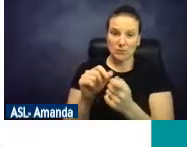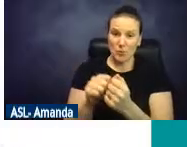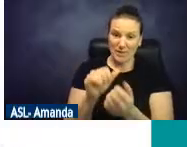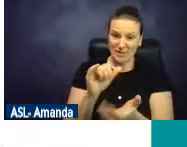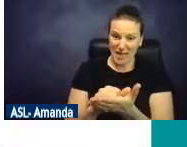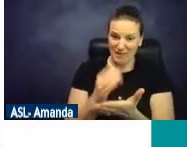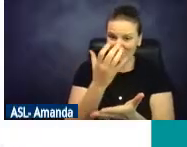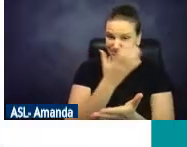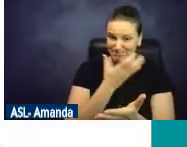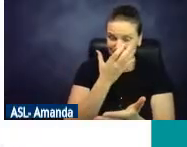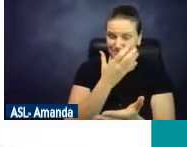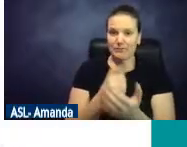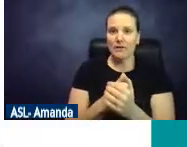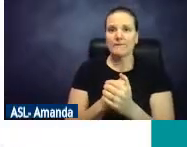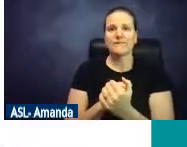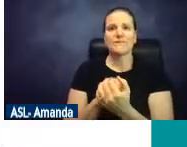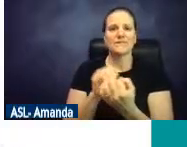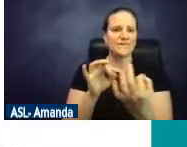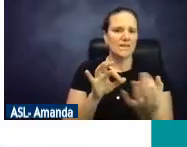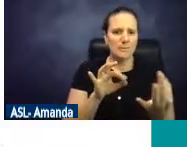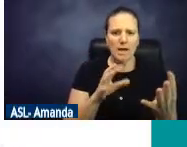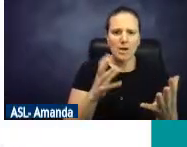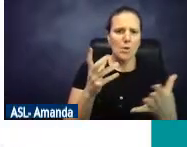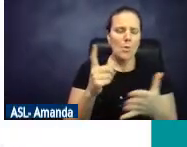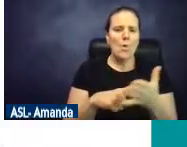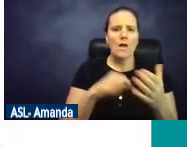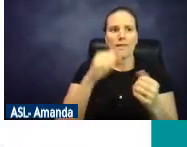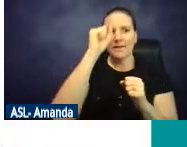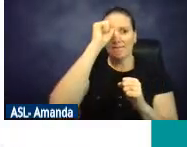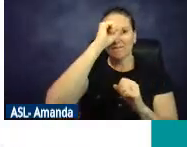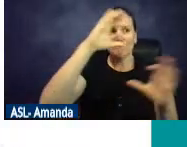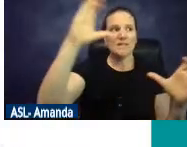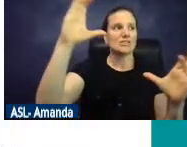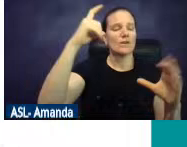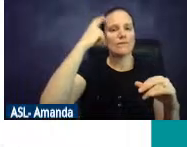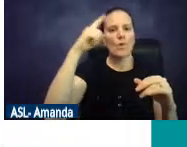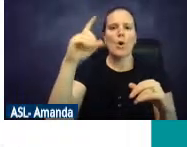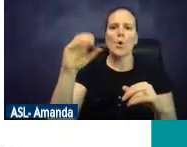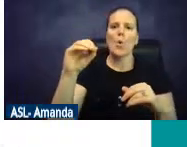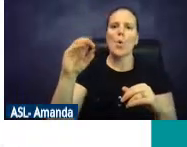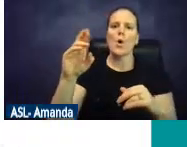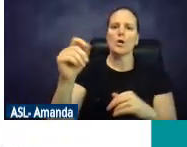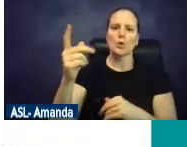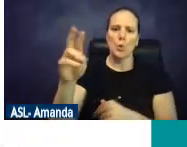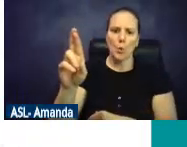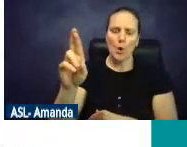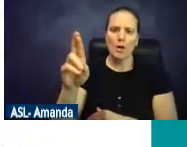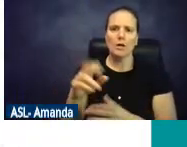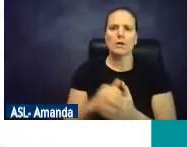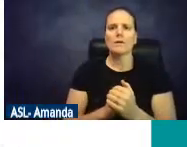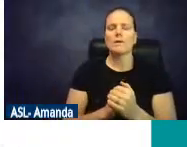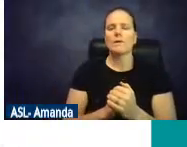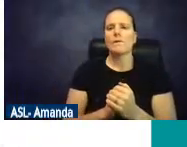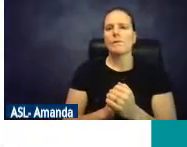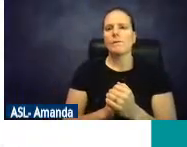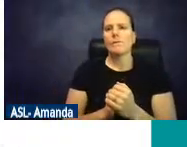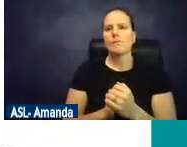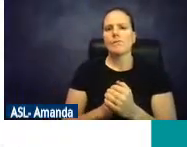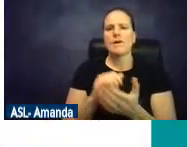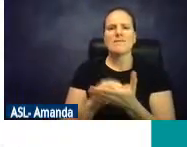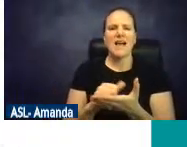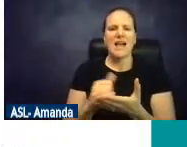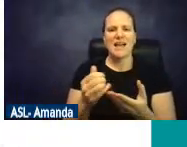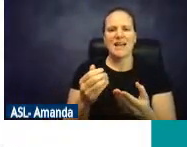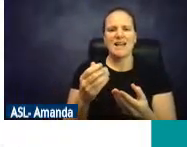aesthetics, feedback on what they envision for the corridor. Again, whether it's landside